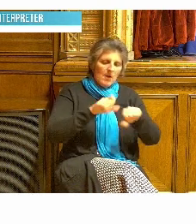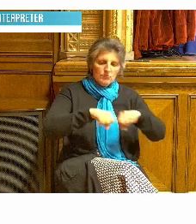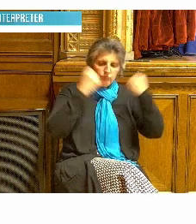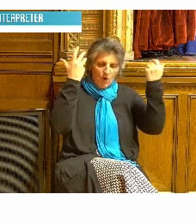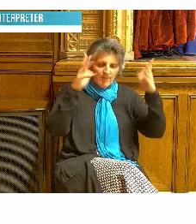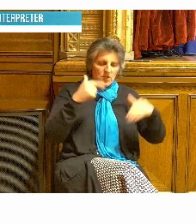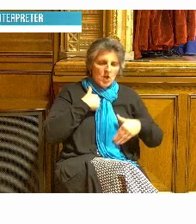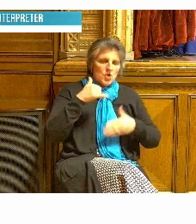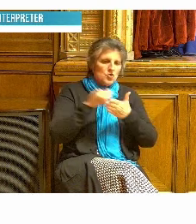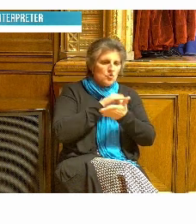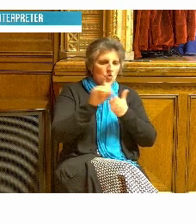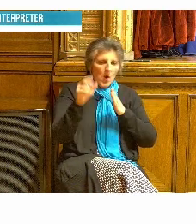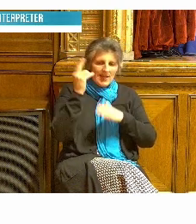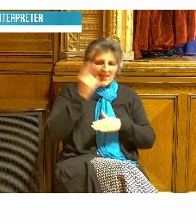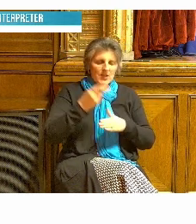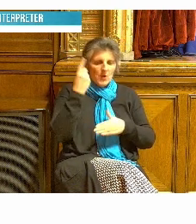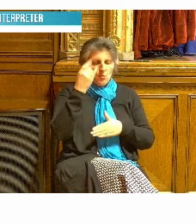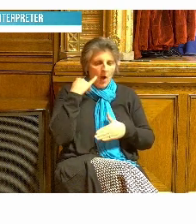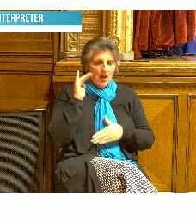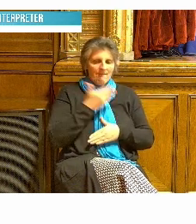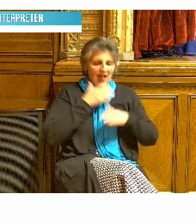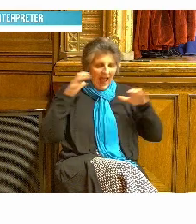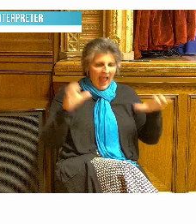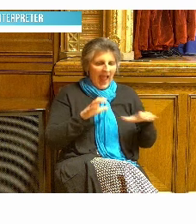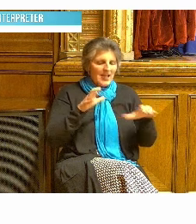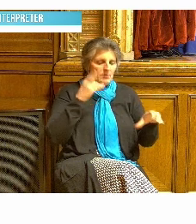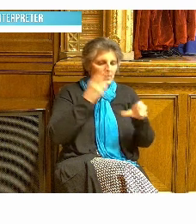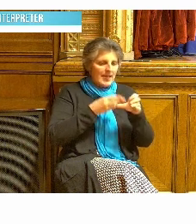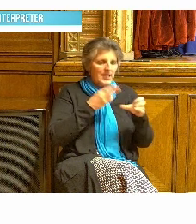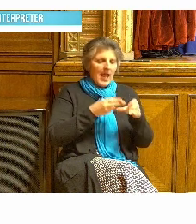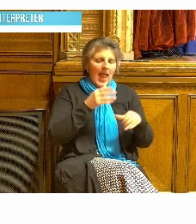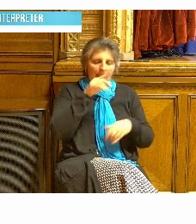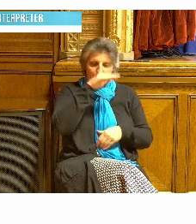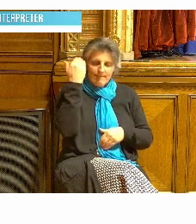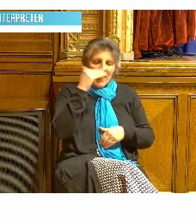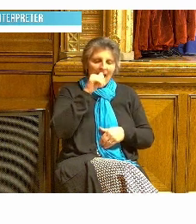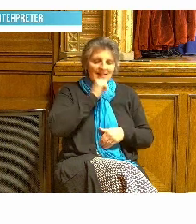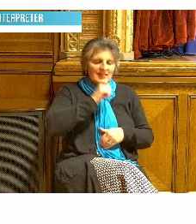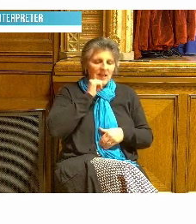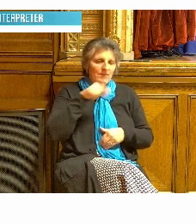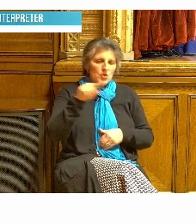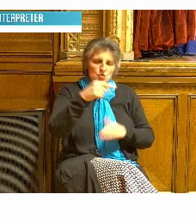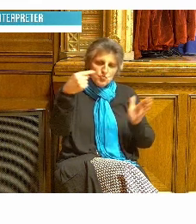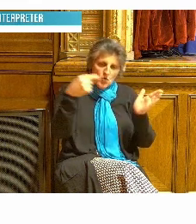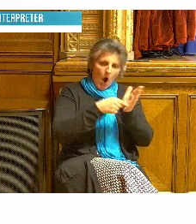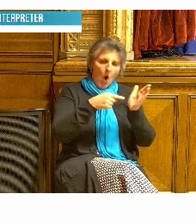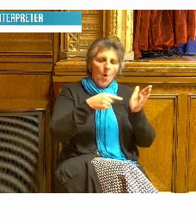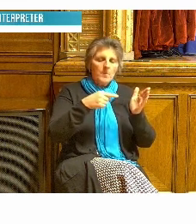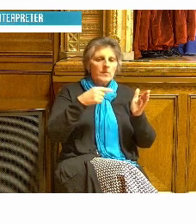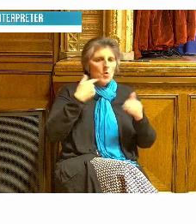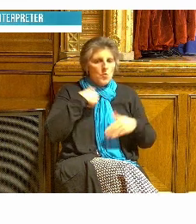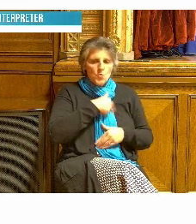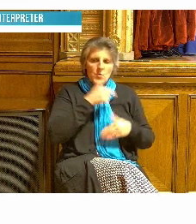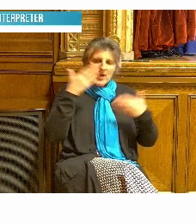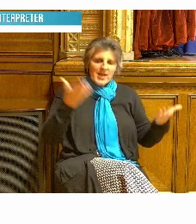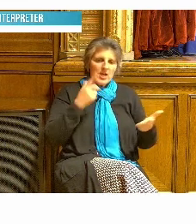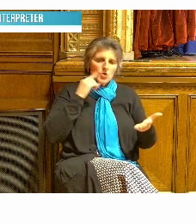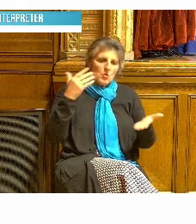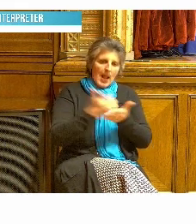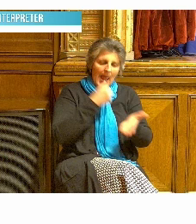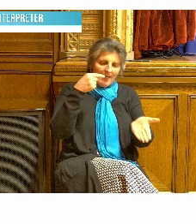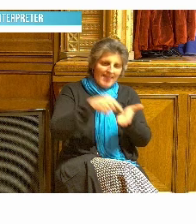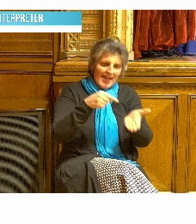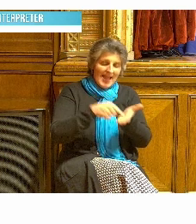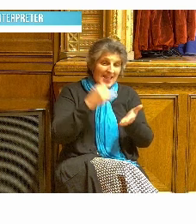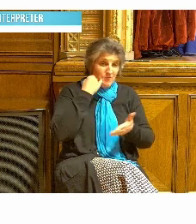New York history is one of active participation in Black suffering. You owe a debt, and we come to collect that debt. And